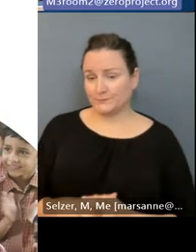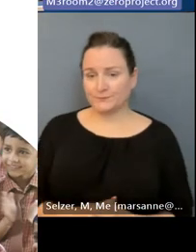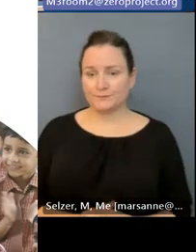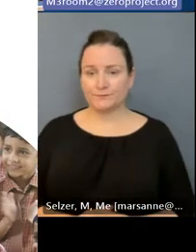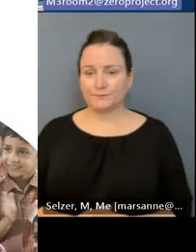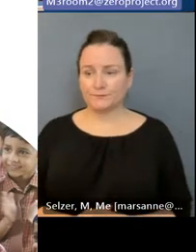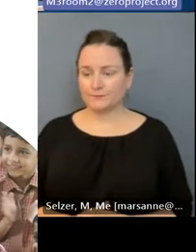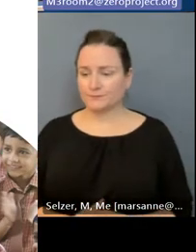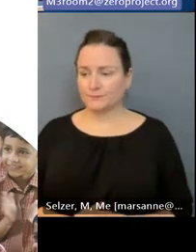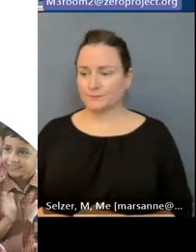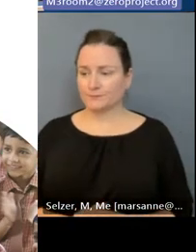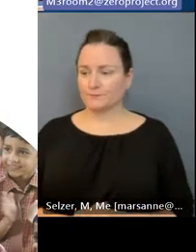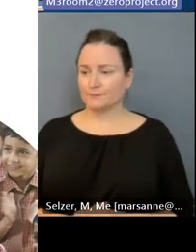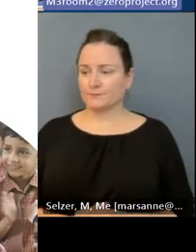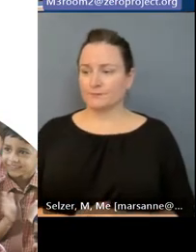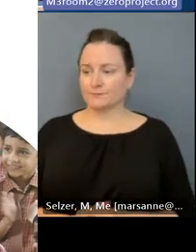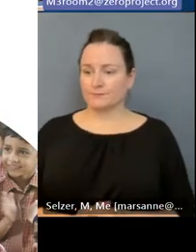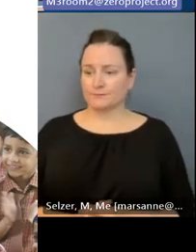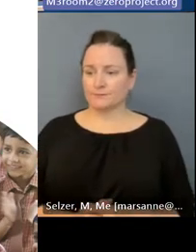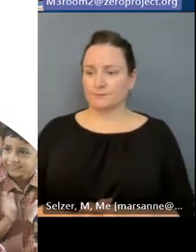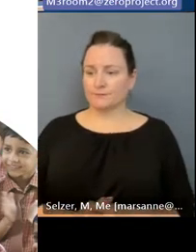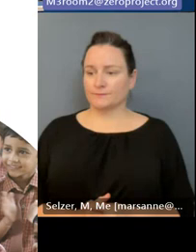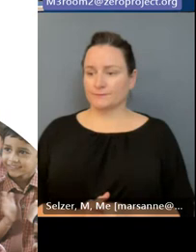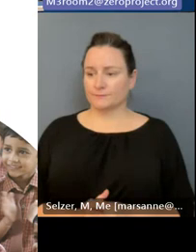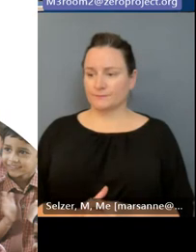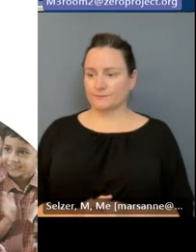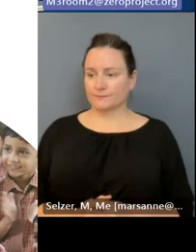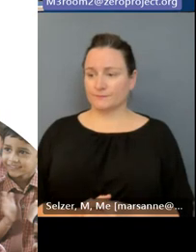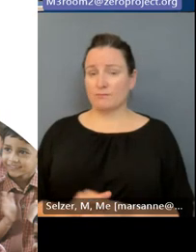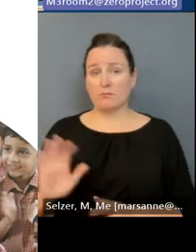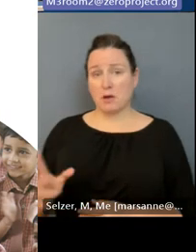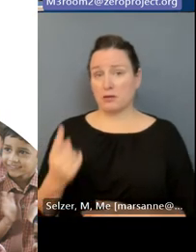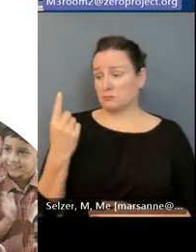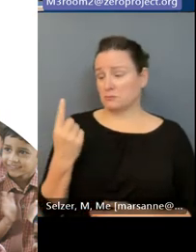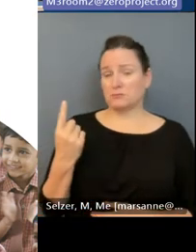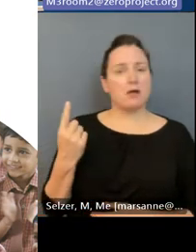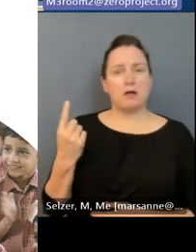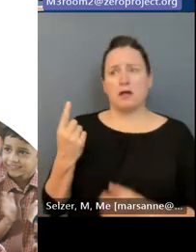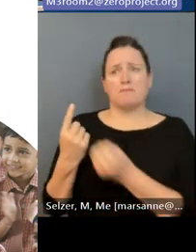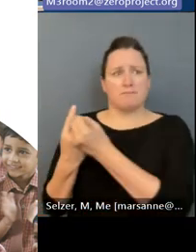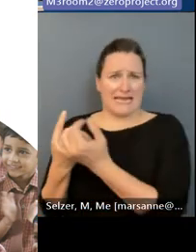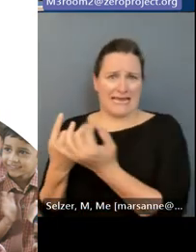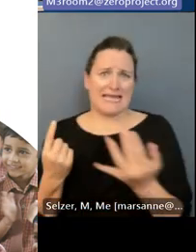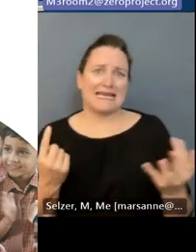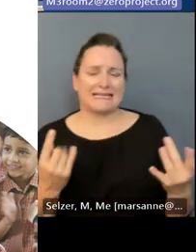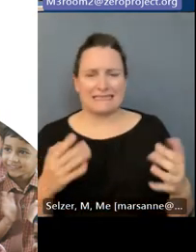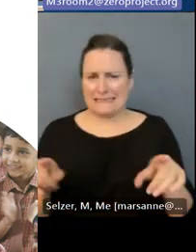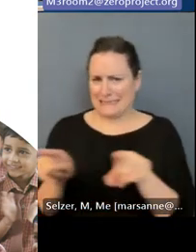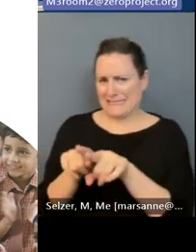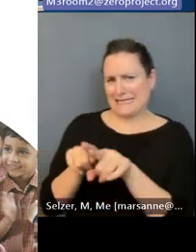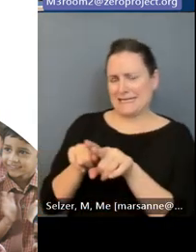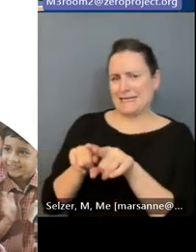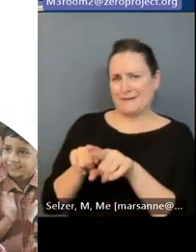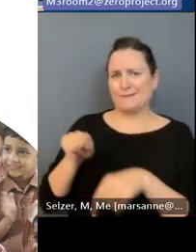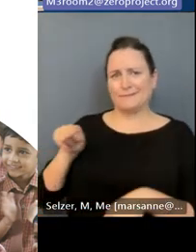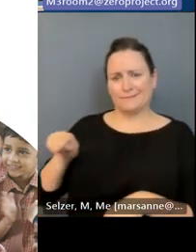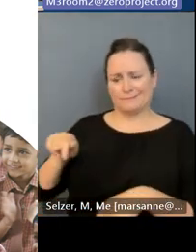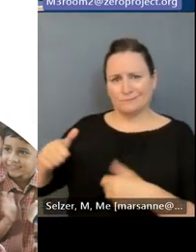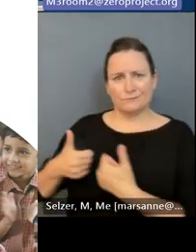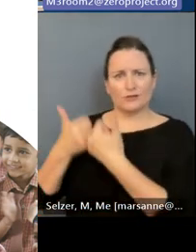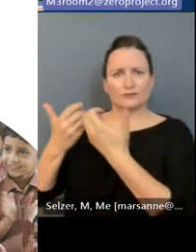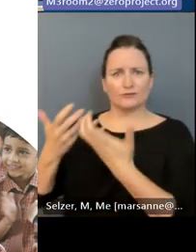So the challenges, I already discussed one challenge with you in my mother's story, is geographical challenge. And there are multiple